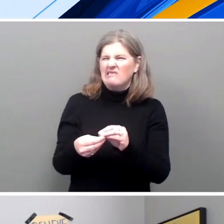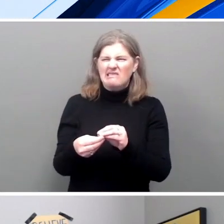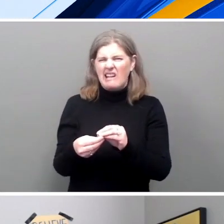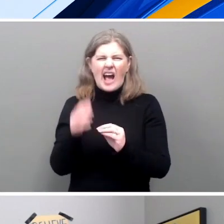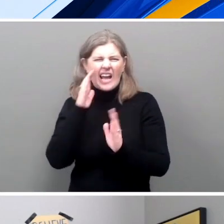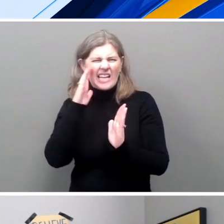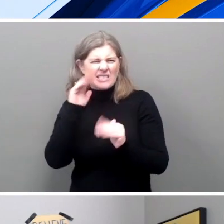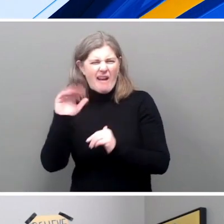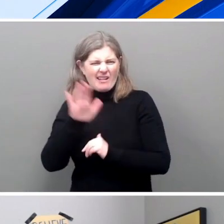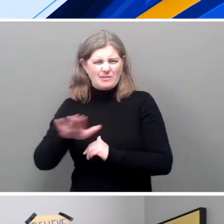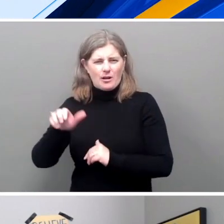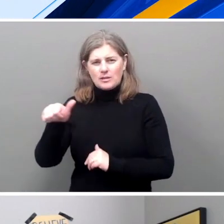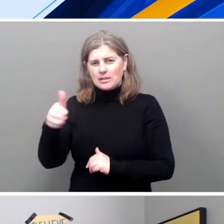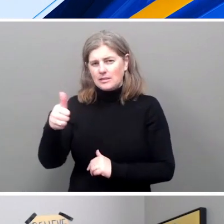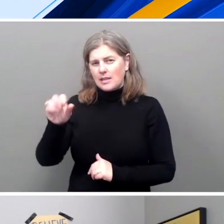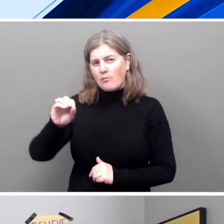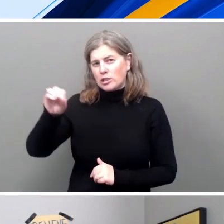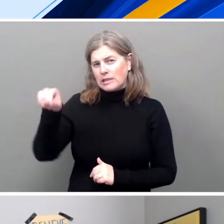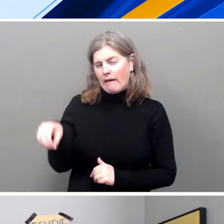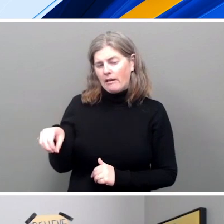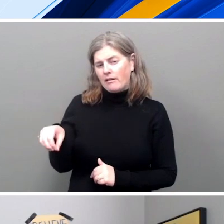10% between